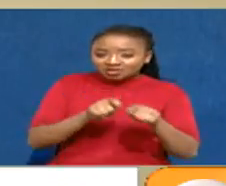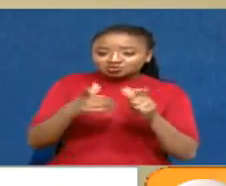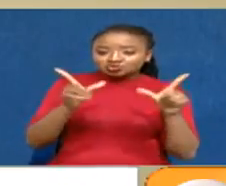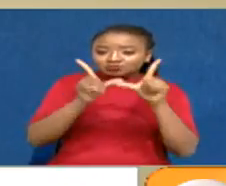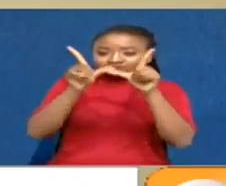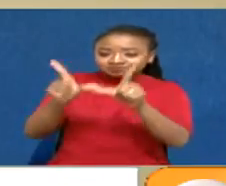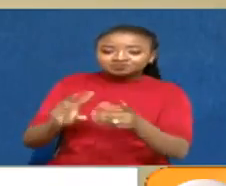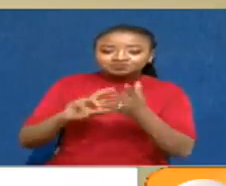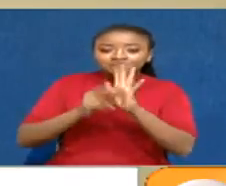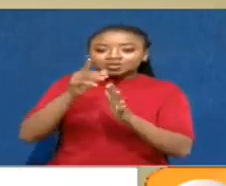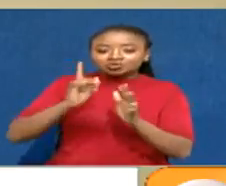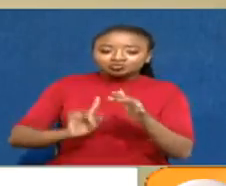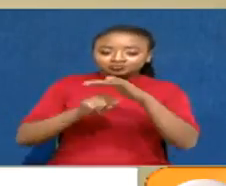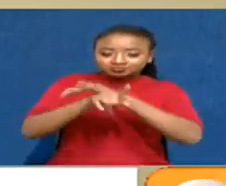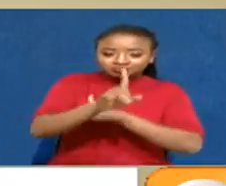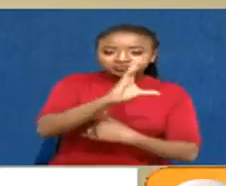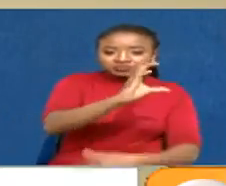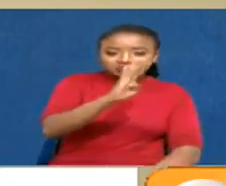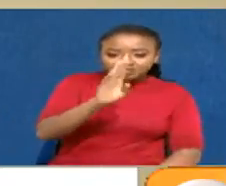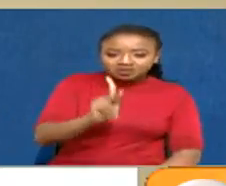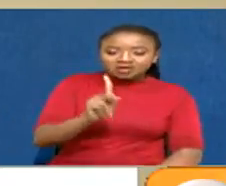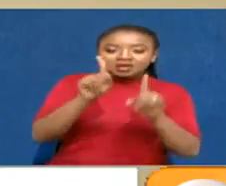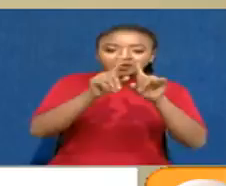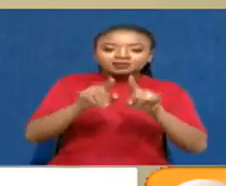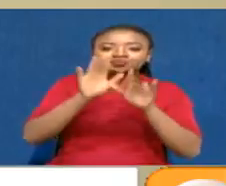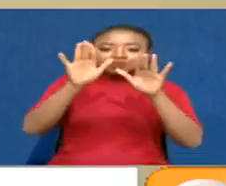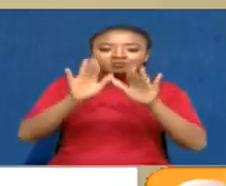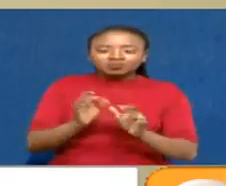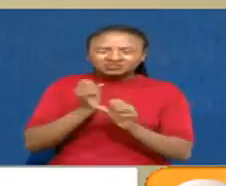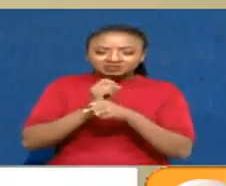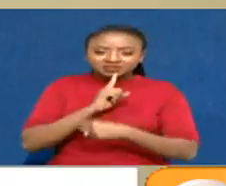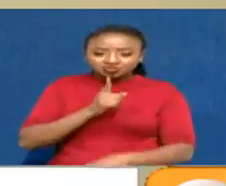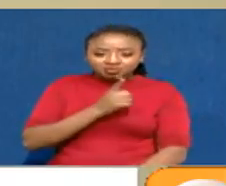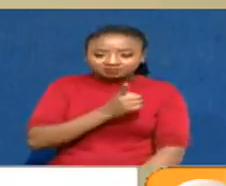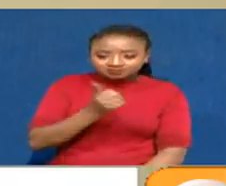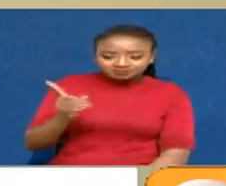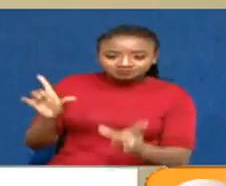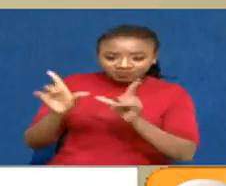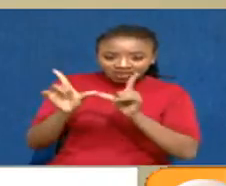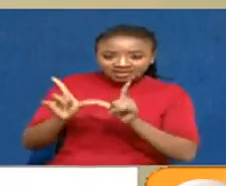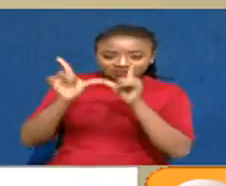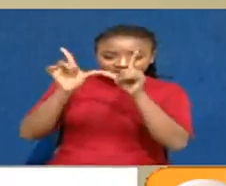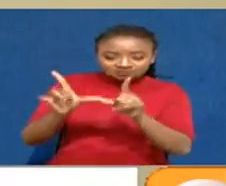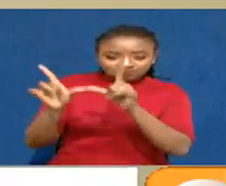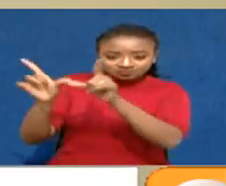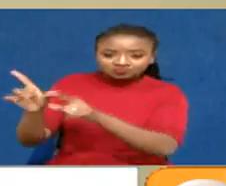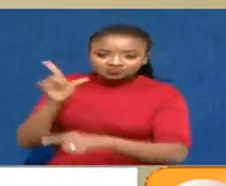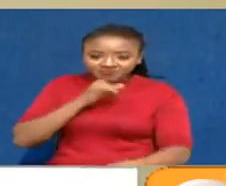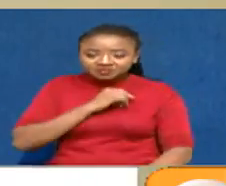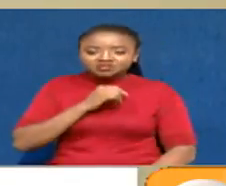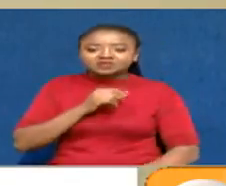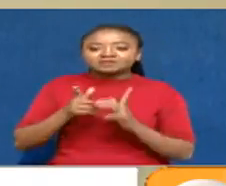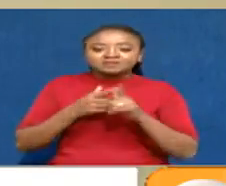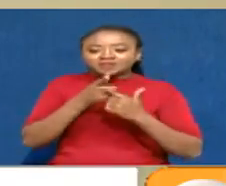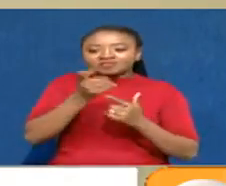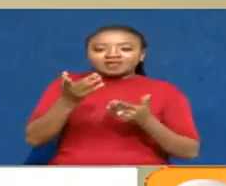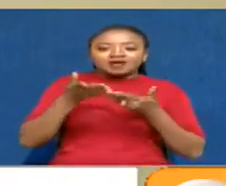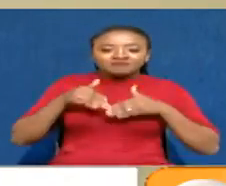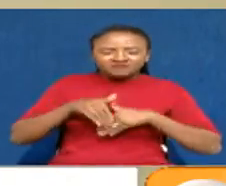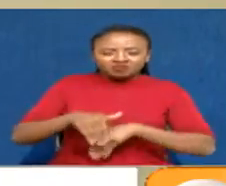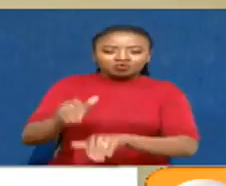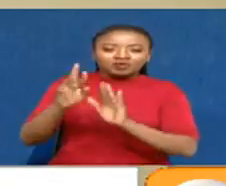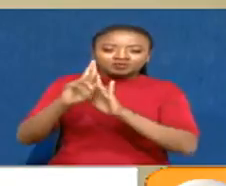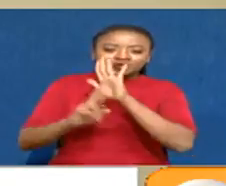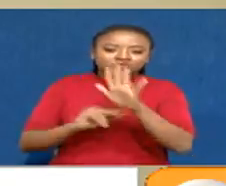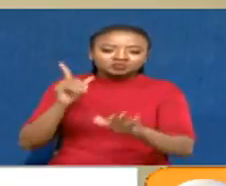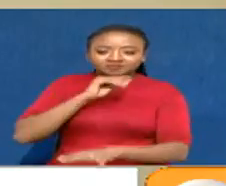go to the Central Bank of Kenya, will have to ensure that those who they're licensing, those who they're allowing to operate, are adhering to the rules that have been